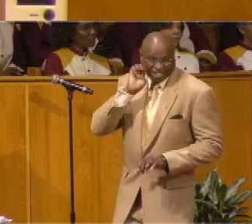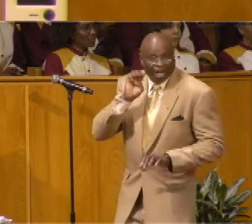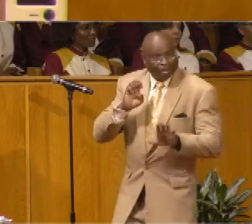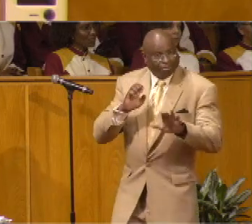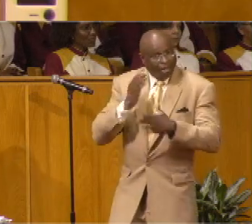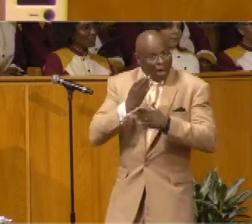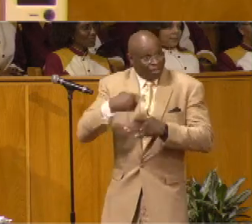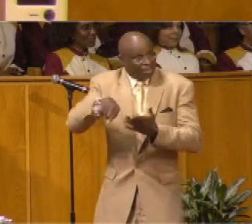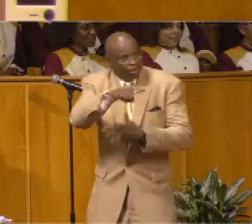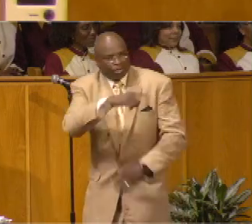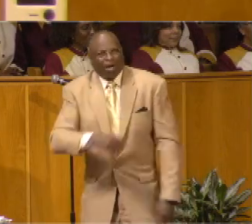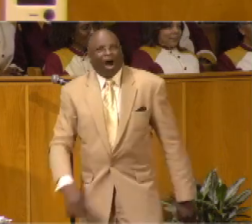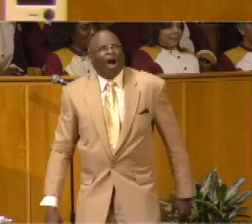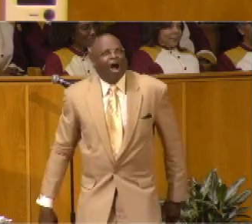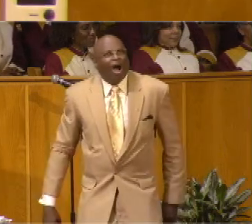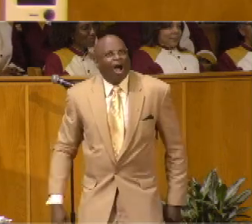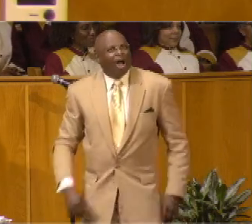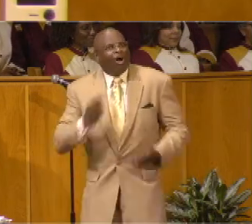of y'all.